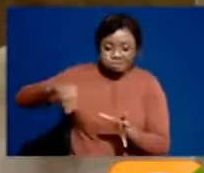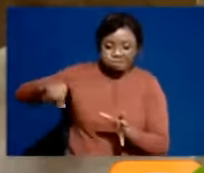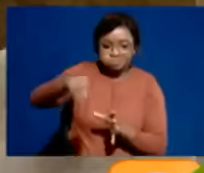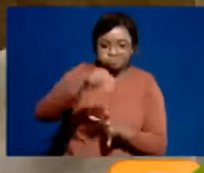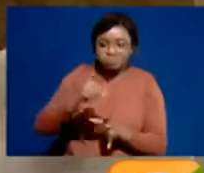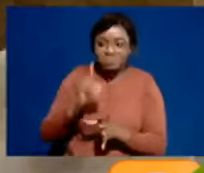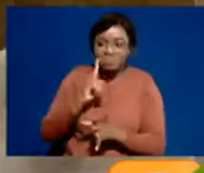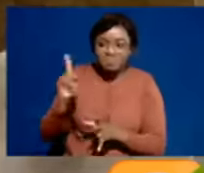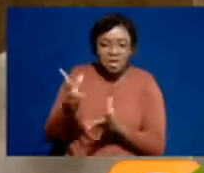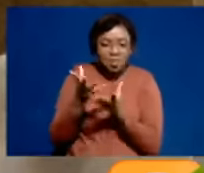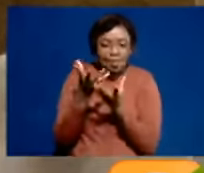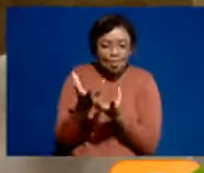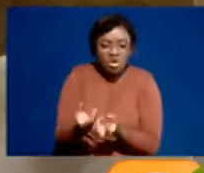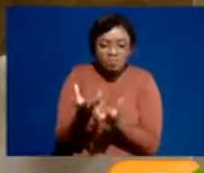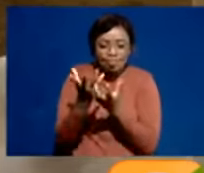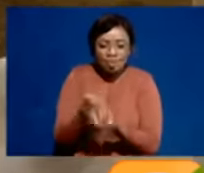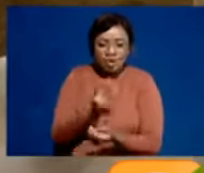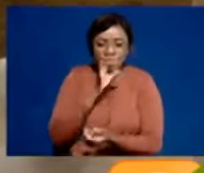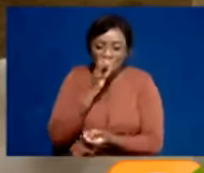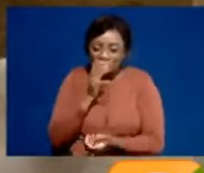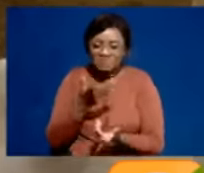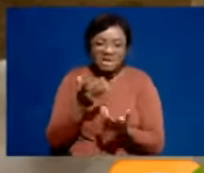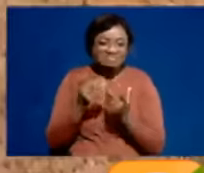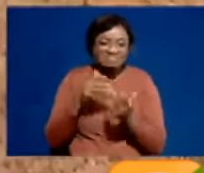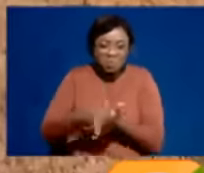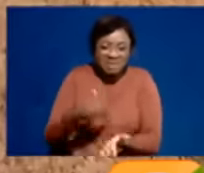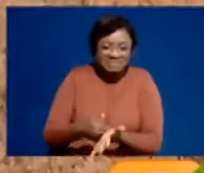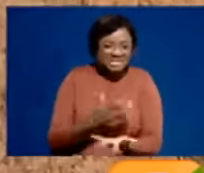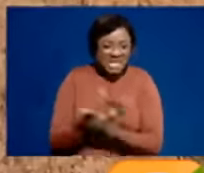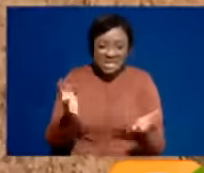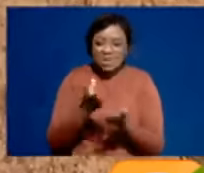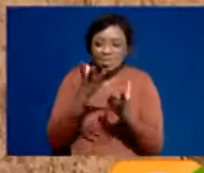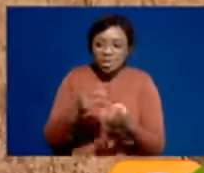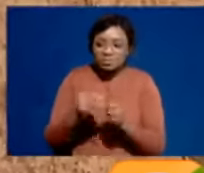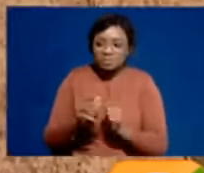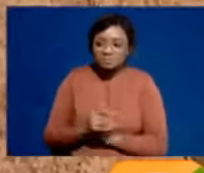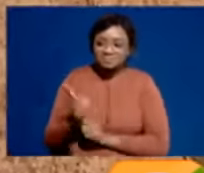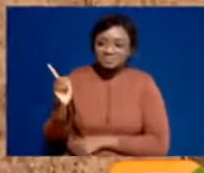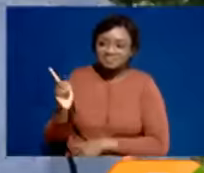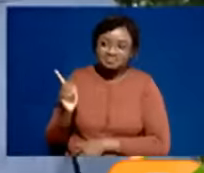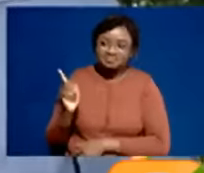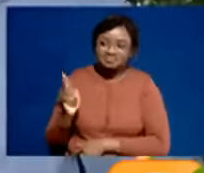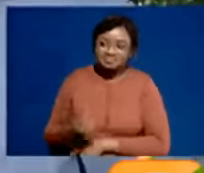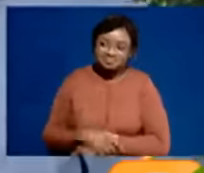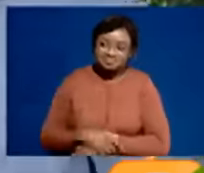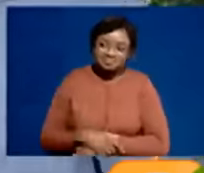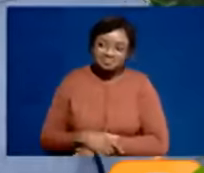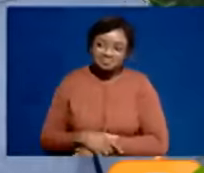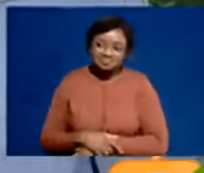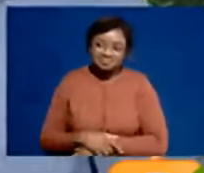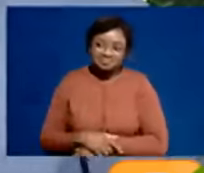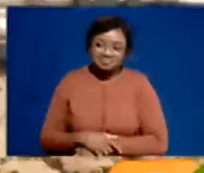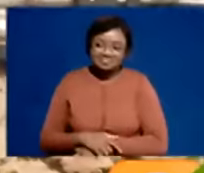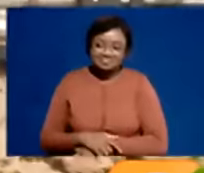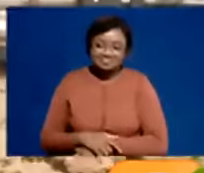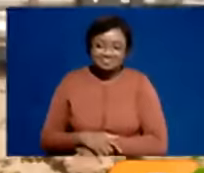rich in nitrogenous substances. This layer of bedding now acts as an organic absorbent. Once you dig the